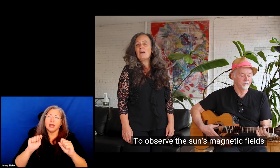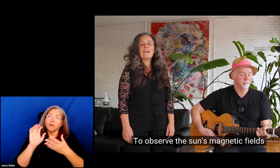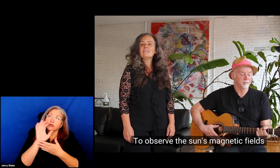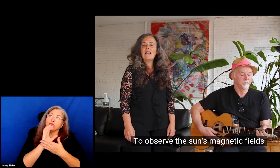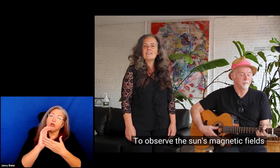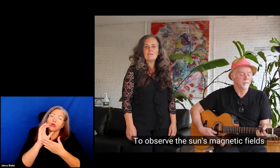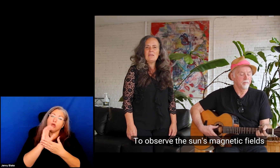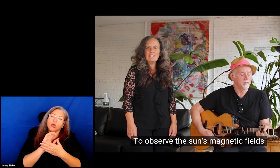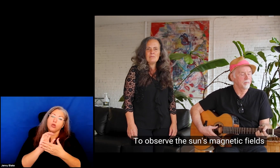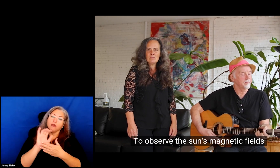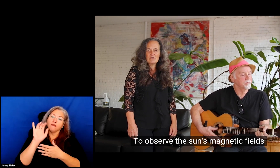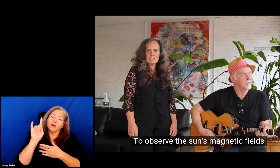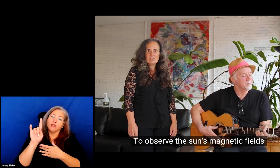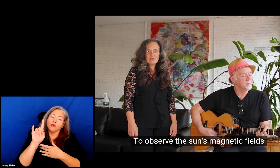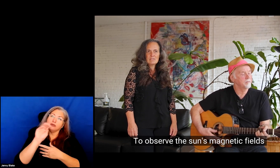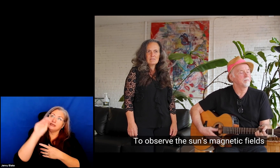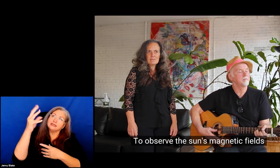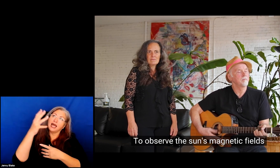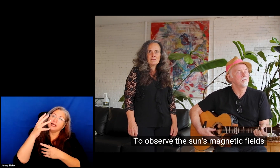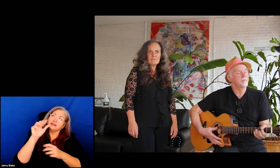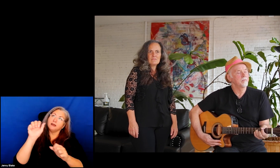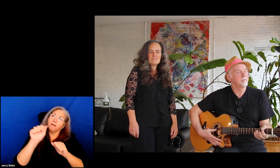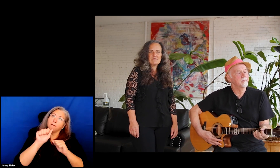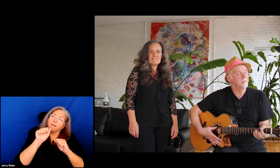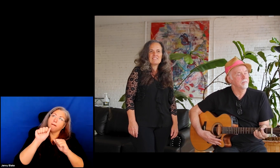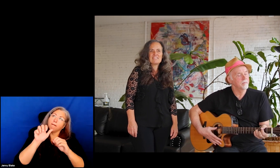sun's magnetic beams